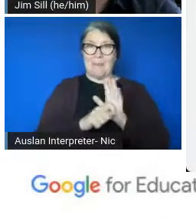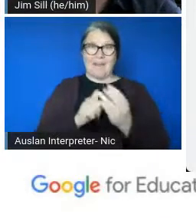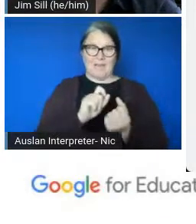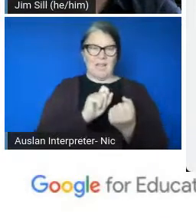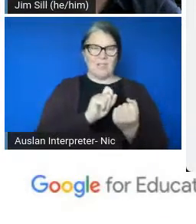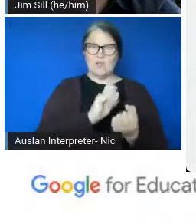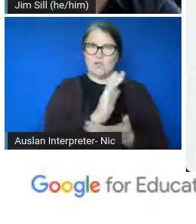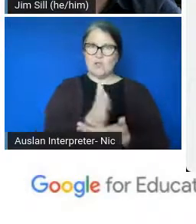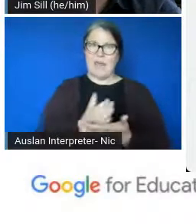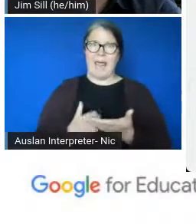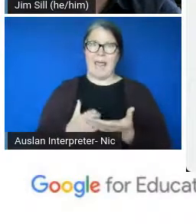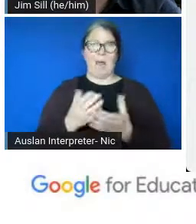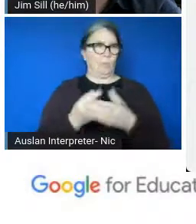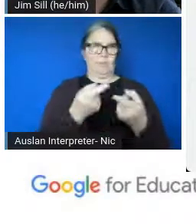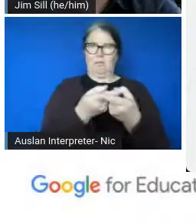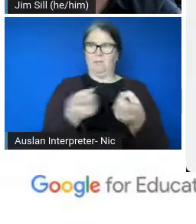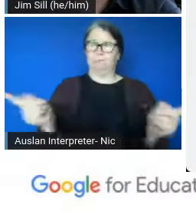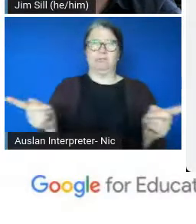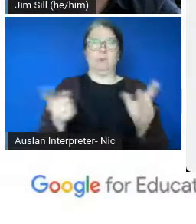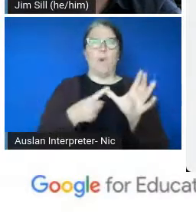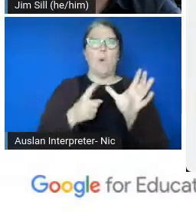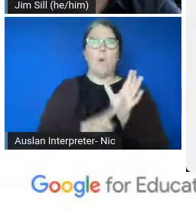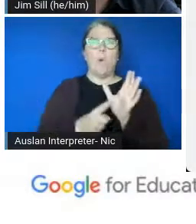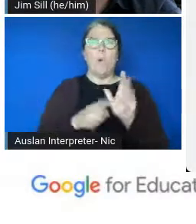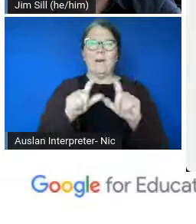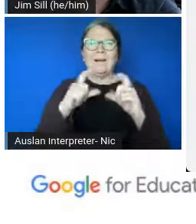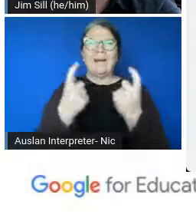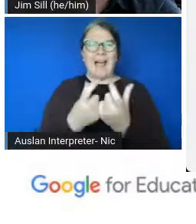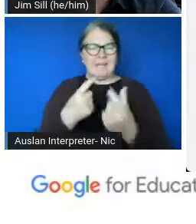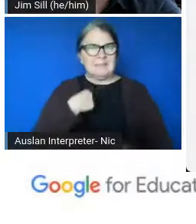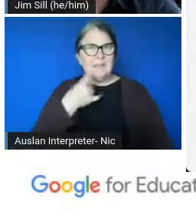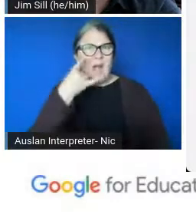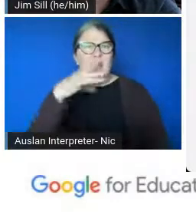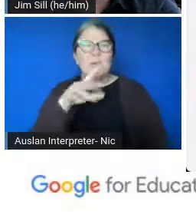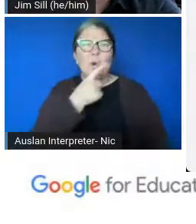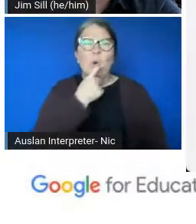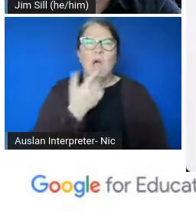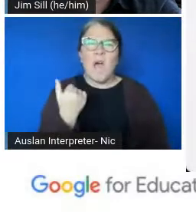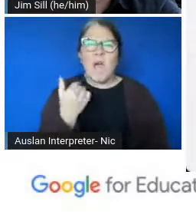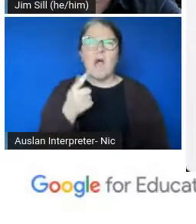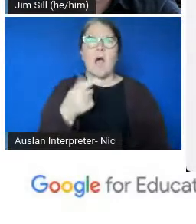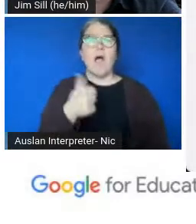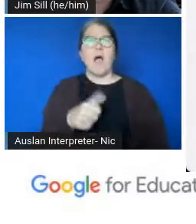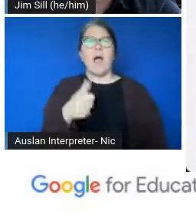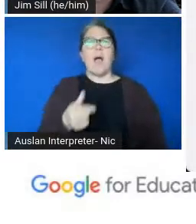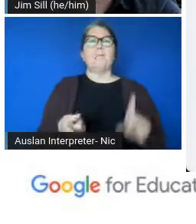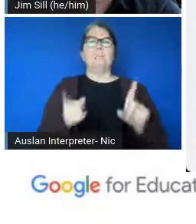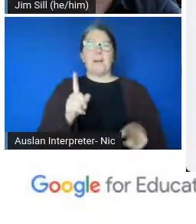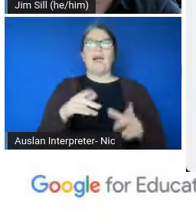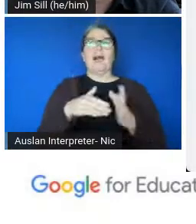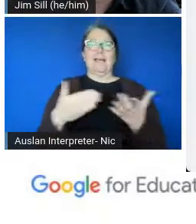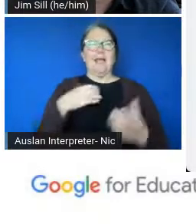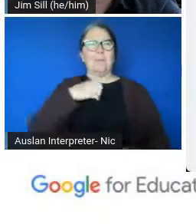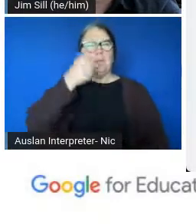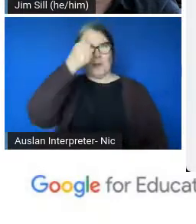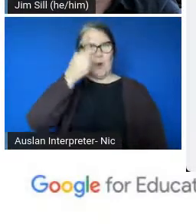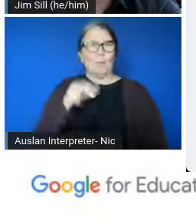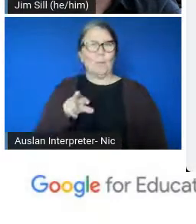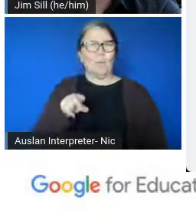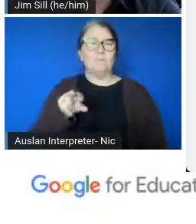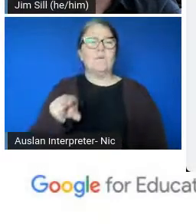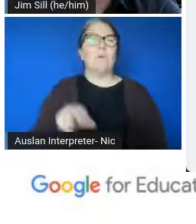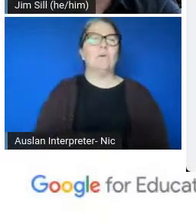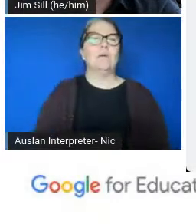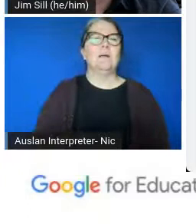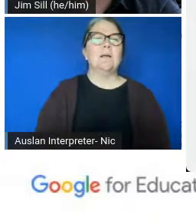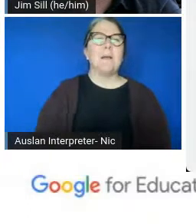That's fantastic. I think I did see that pop up the other day and I was like, what's this? So now I know. That's awesome. So if you click on the blank,